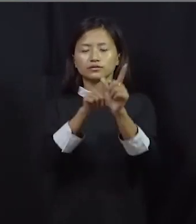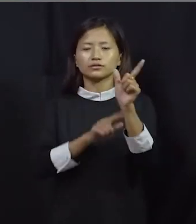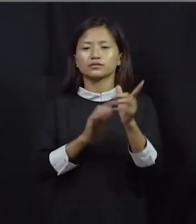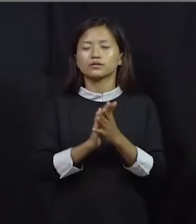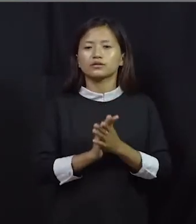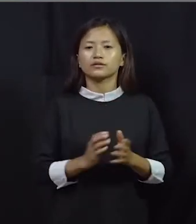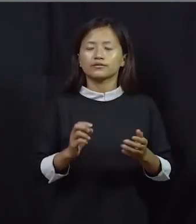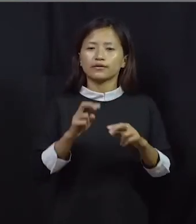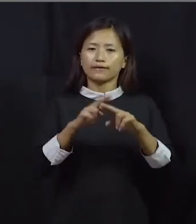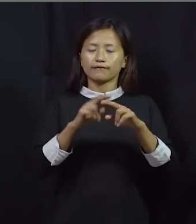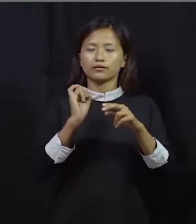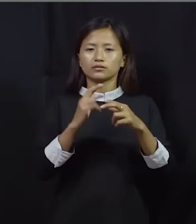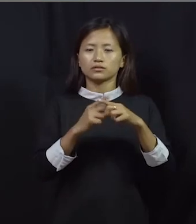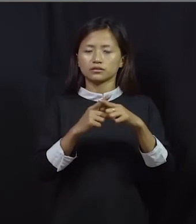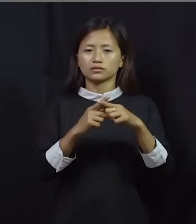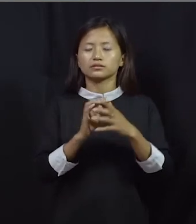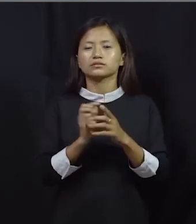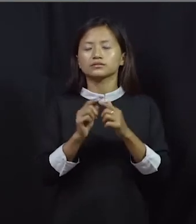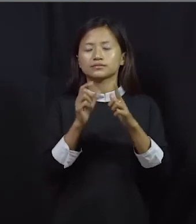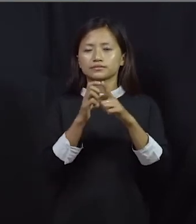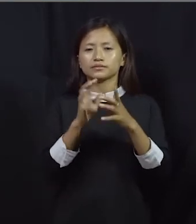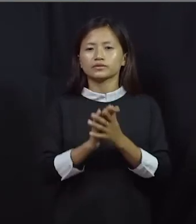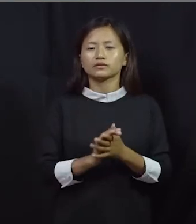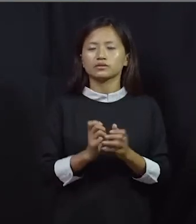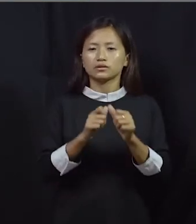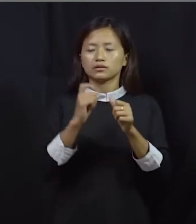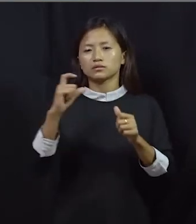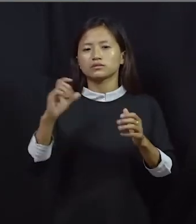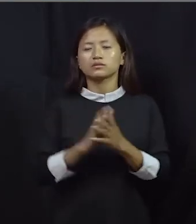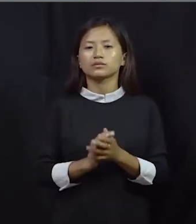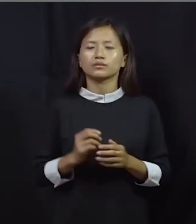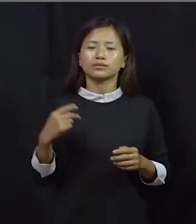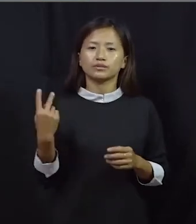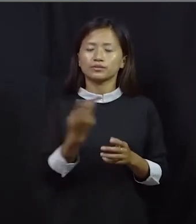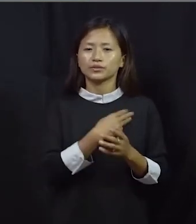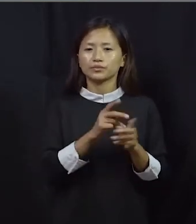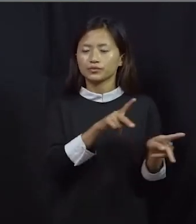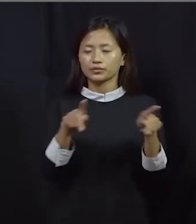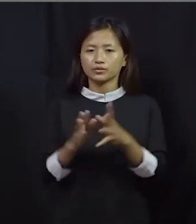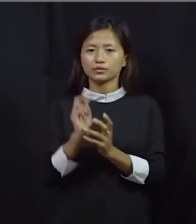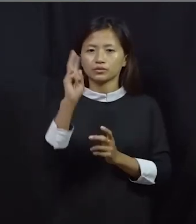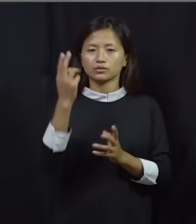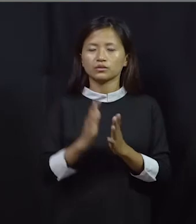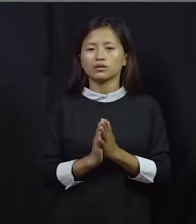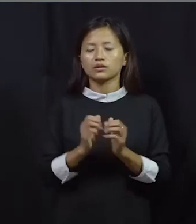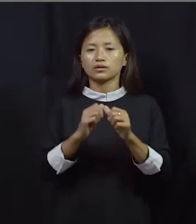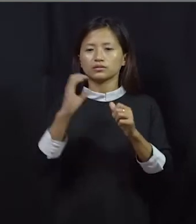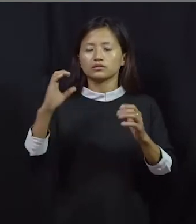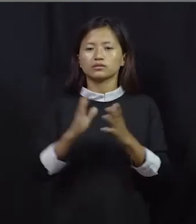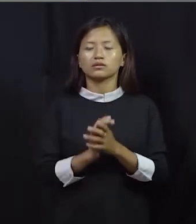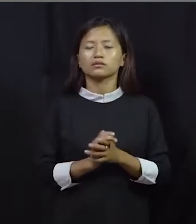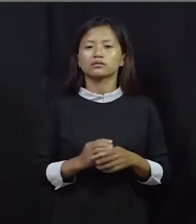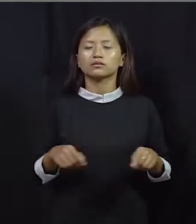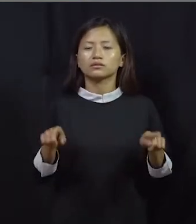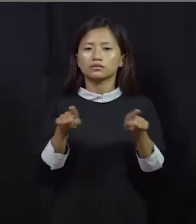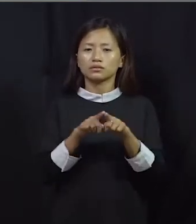fixed capital account. Under this fixed capital account, we prepare two accounts, that is capital account